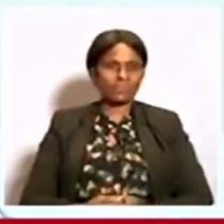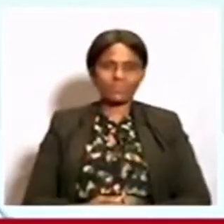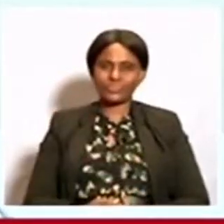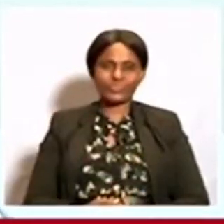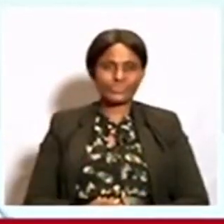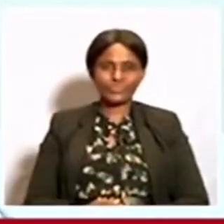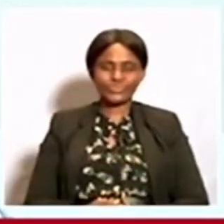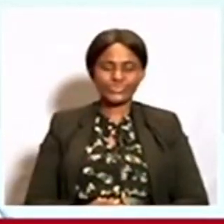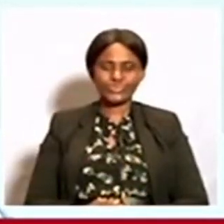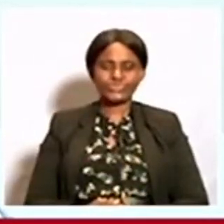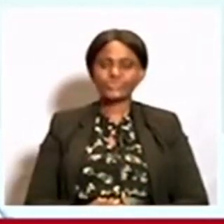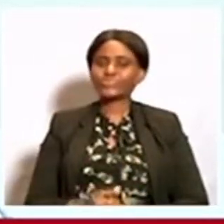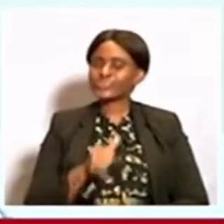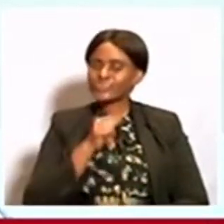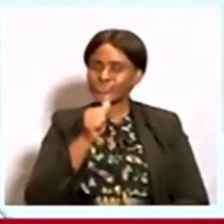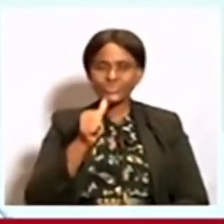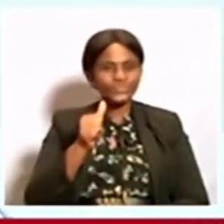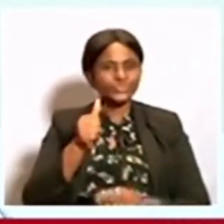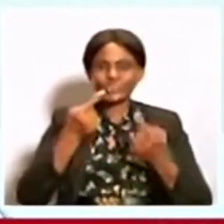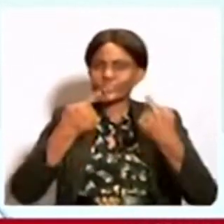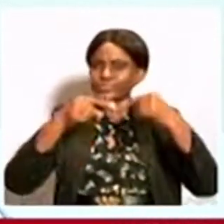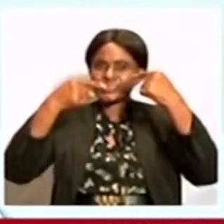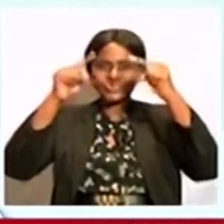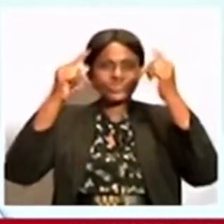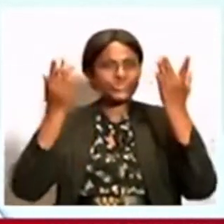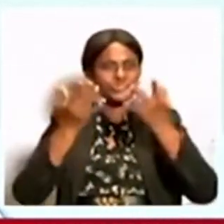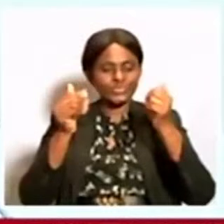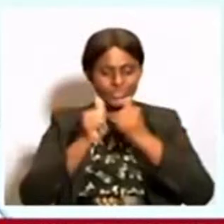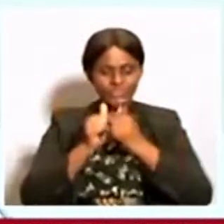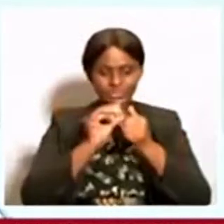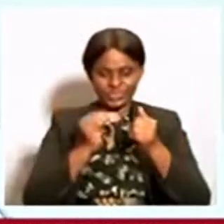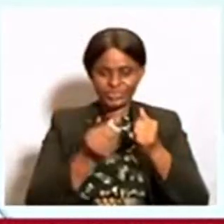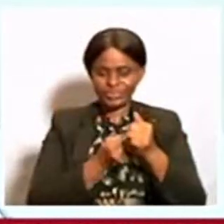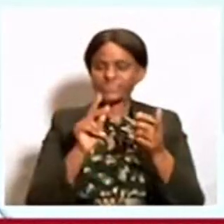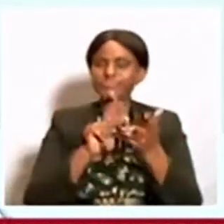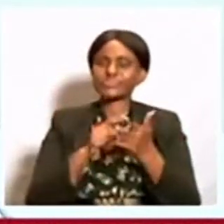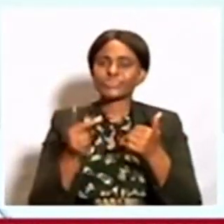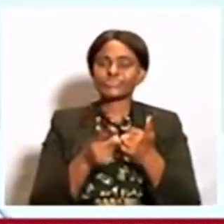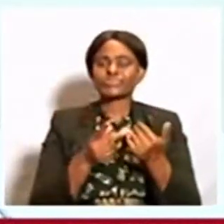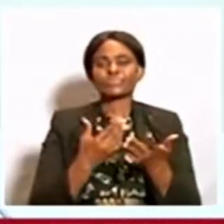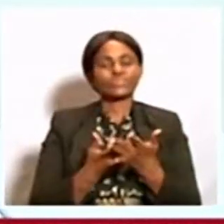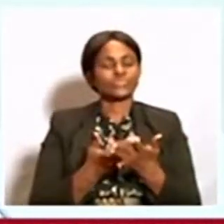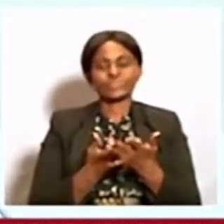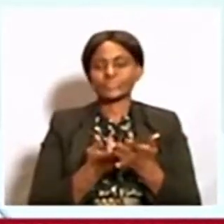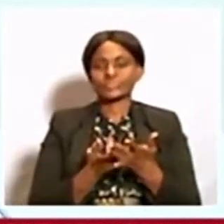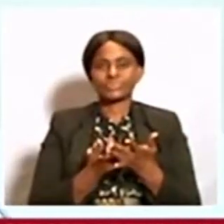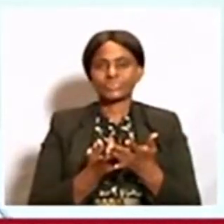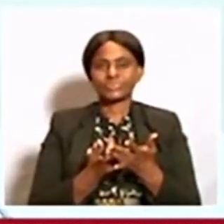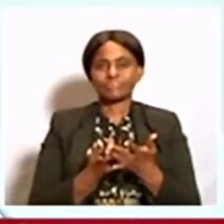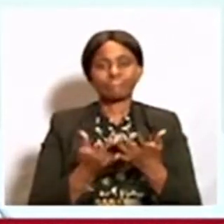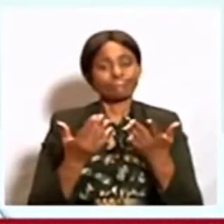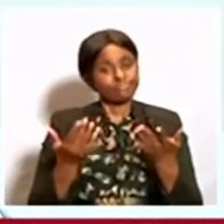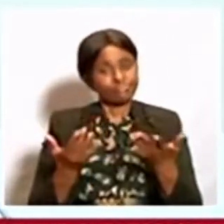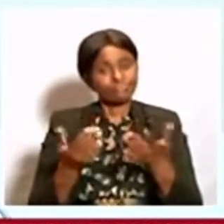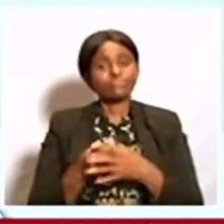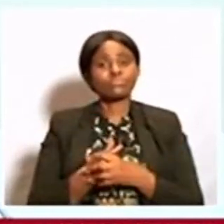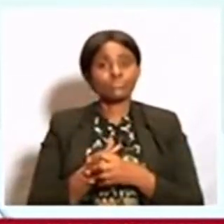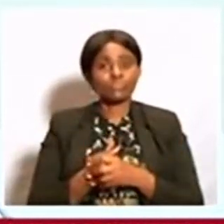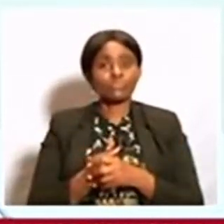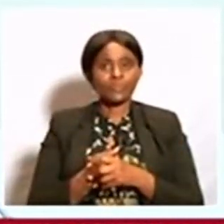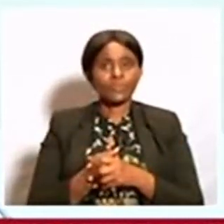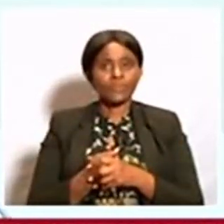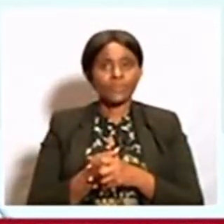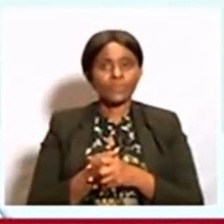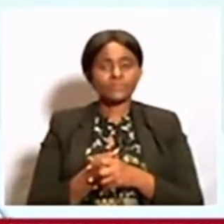not progressing with our session. By and large,